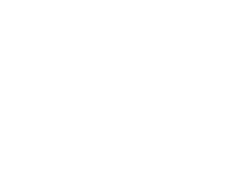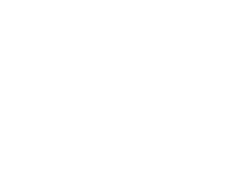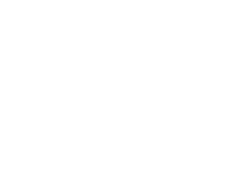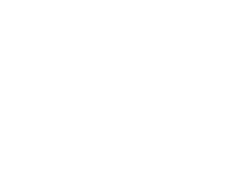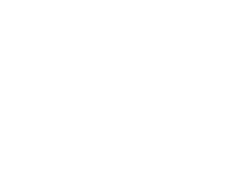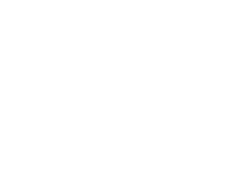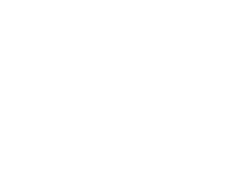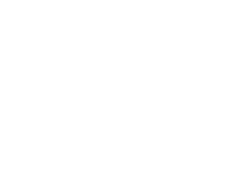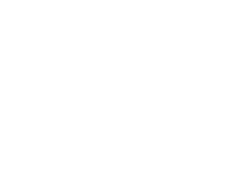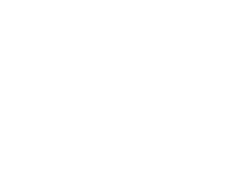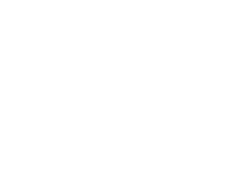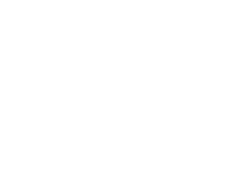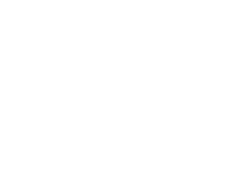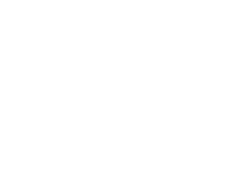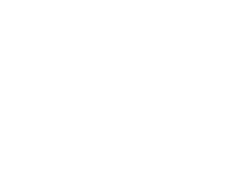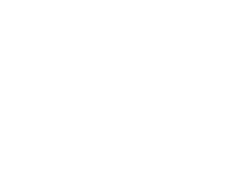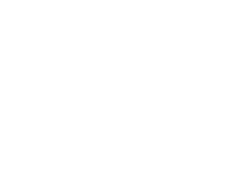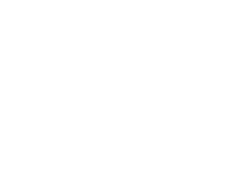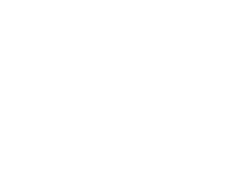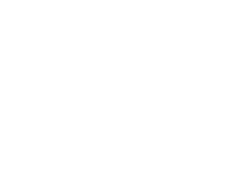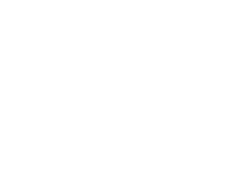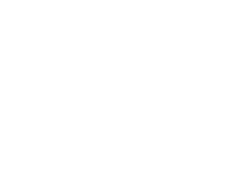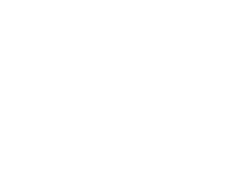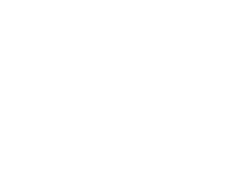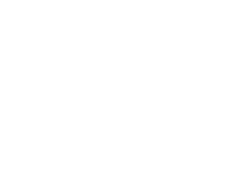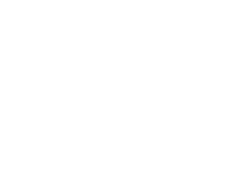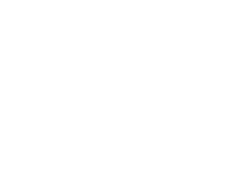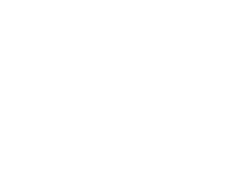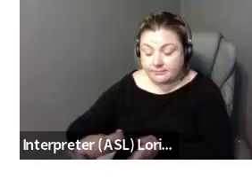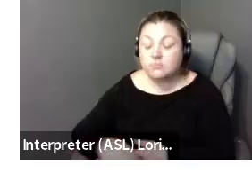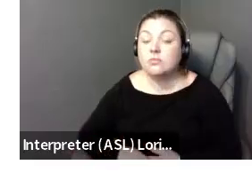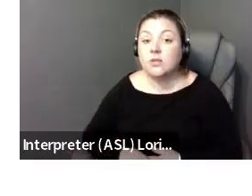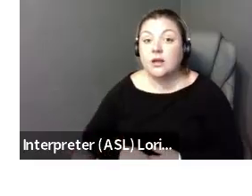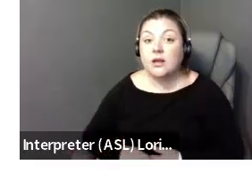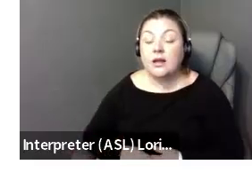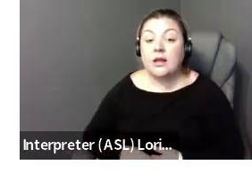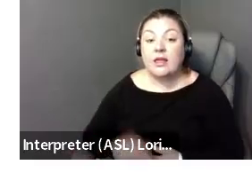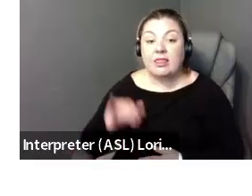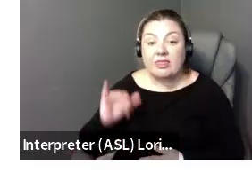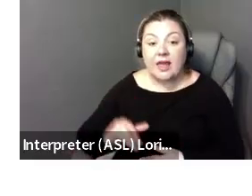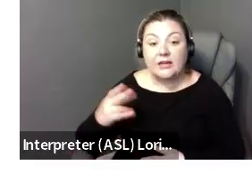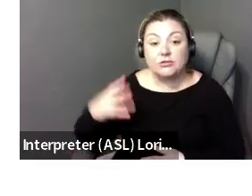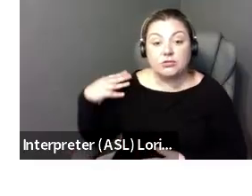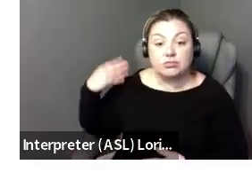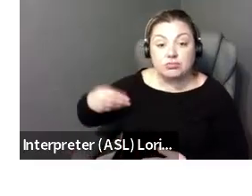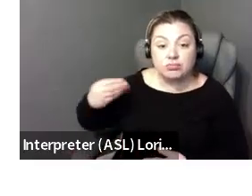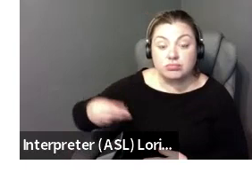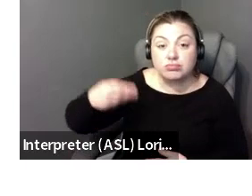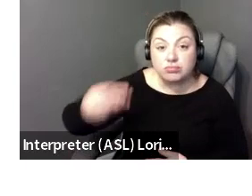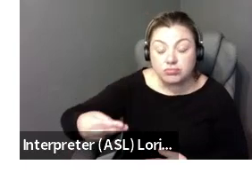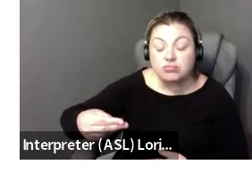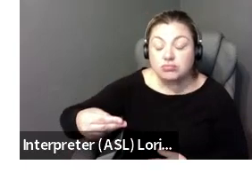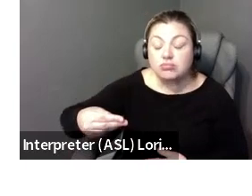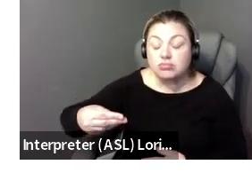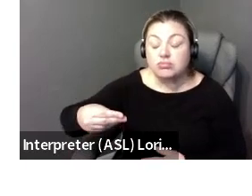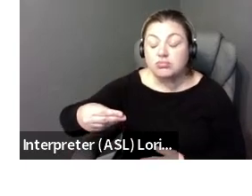stakeholders from the medical field to benefit from its services, adopting that legacy health information exchange term to describe